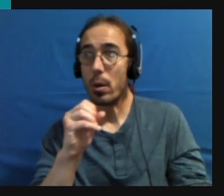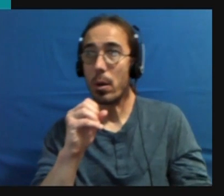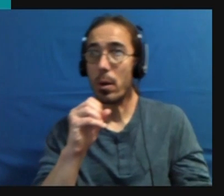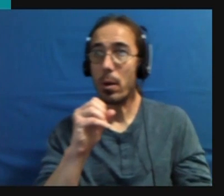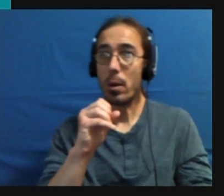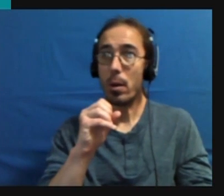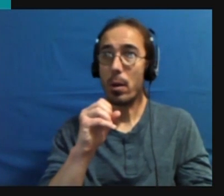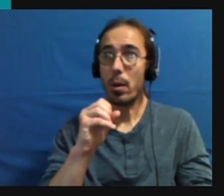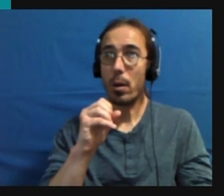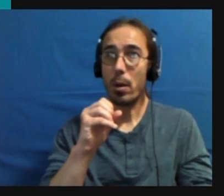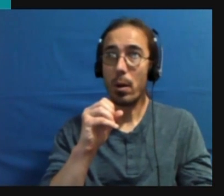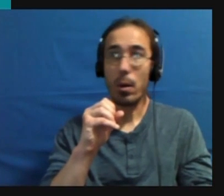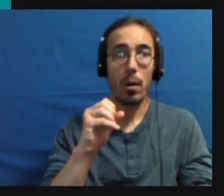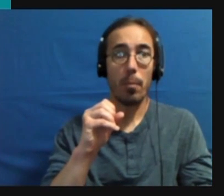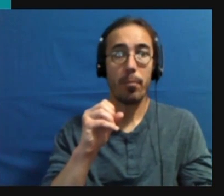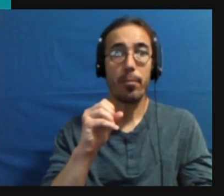deficit 1, social emotional reciprocity.